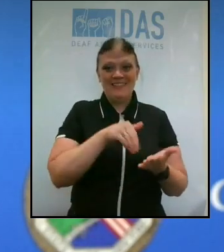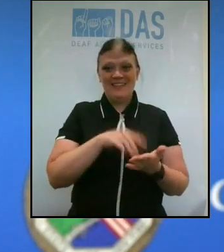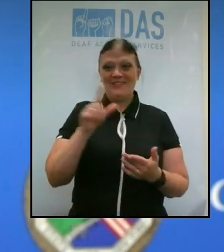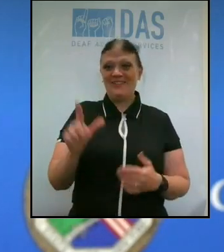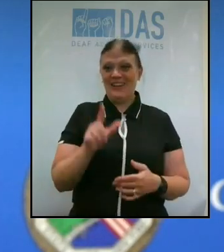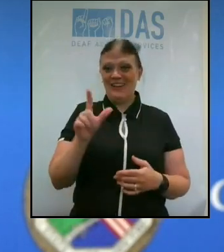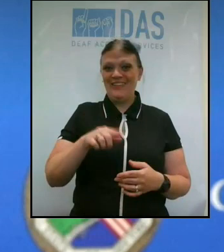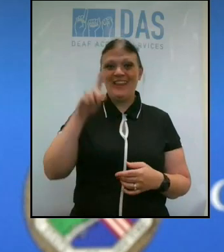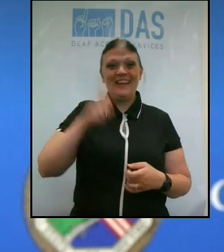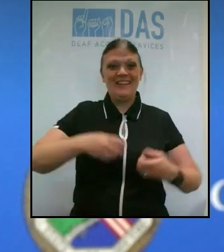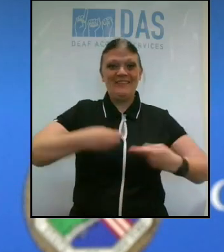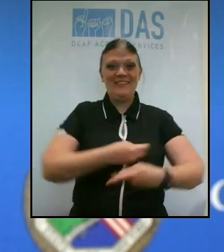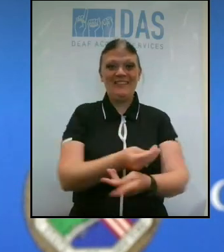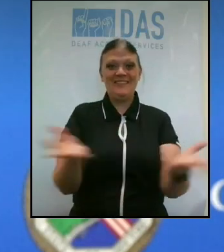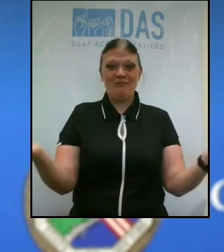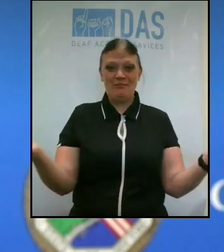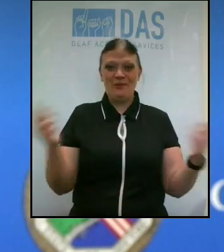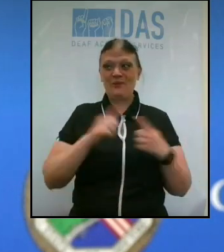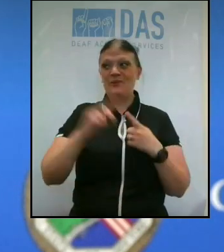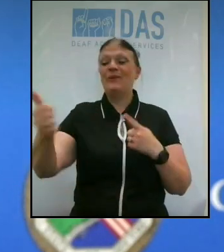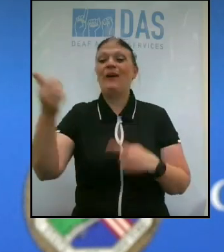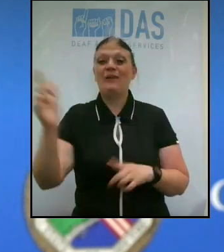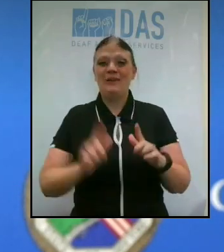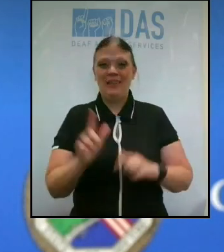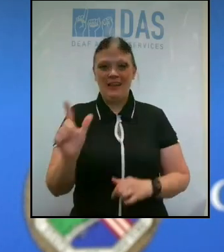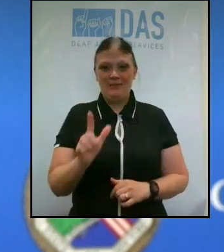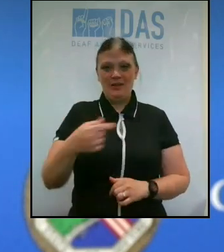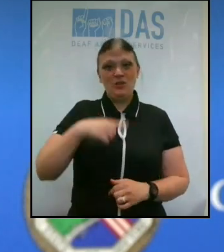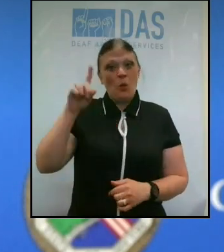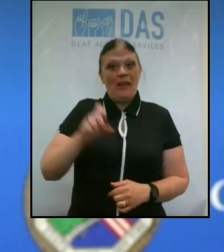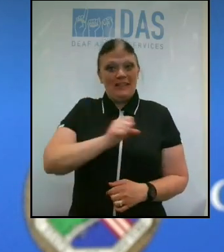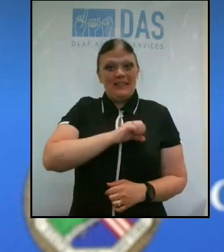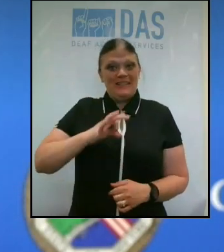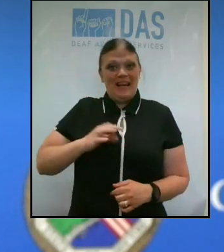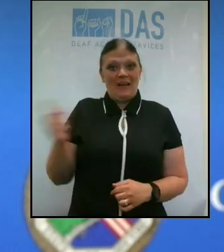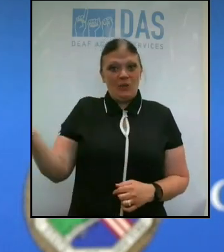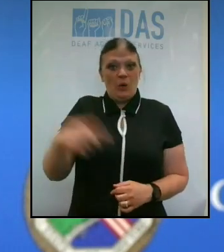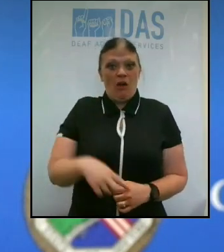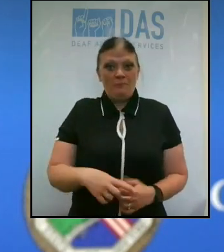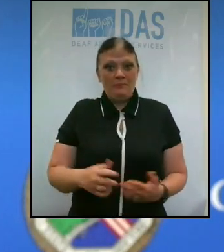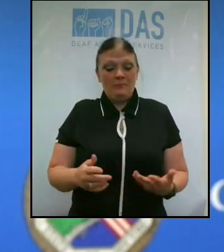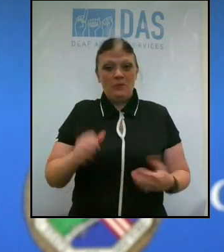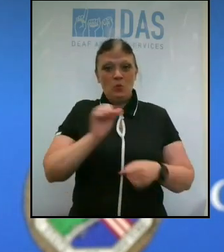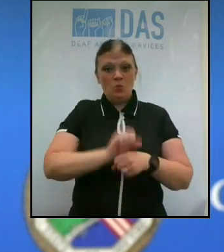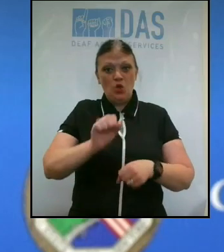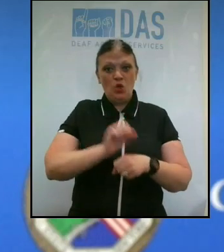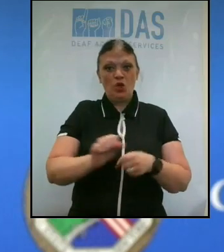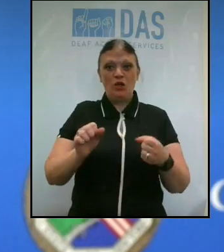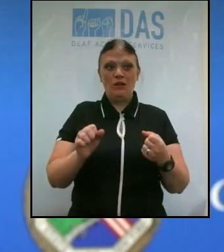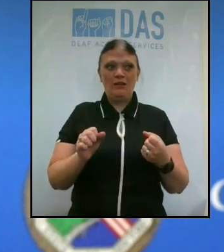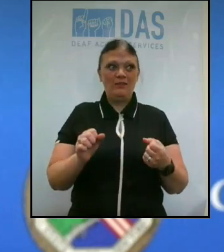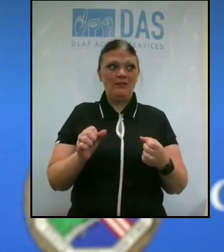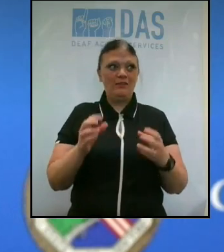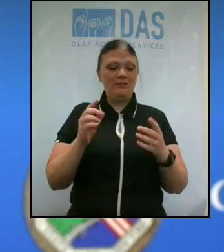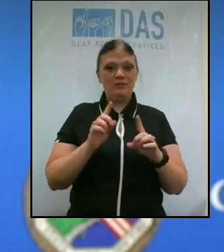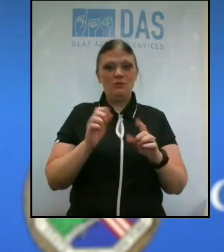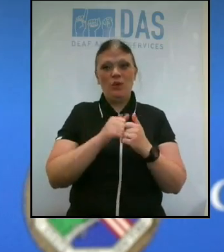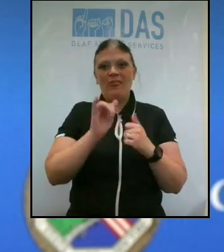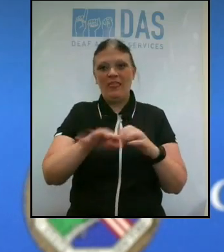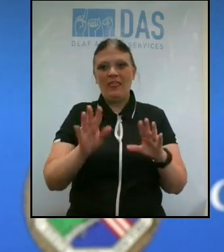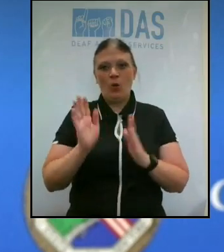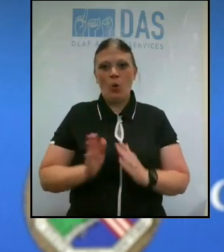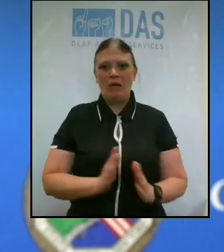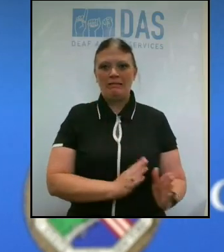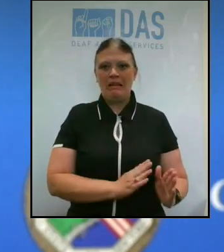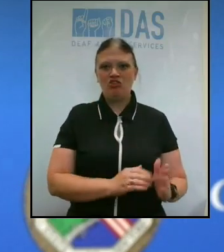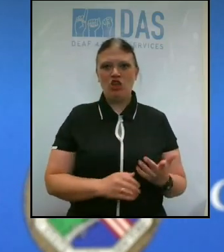Library that needed to be distributed to the other libraries, so they have staff that needs to come back just to do work with regards to organization. And